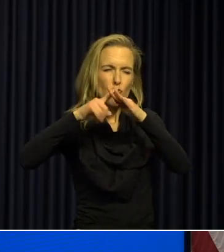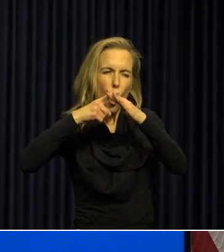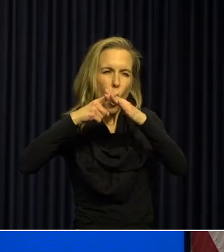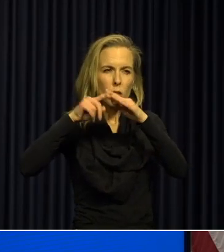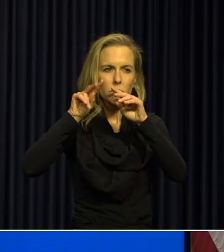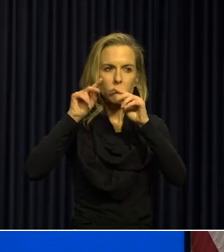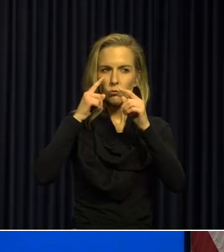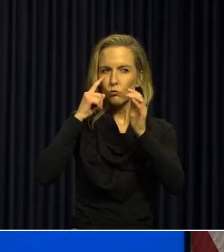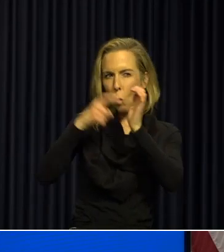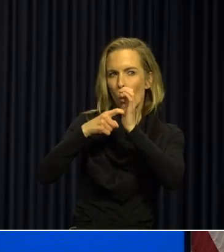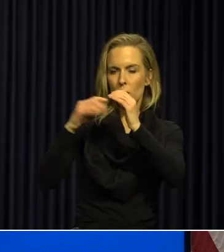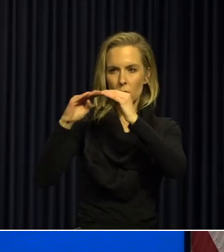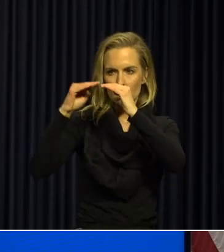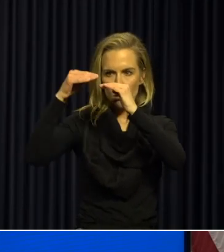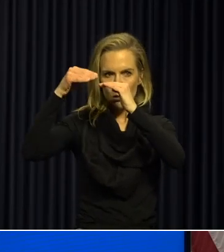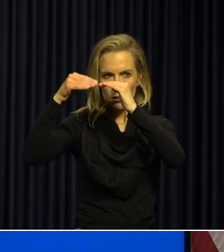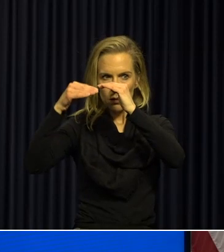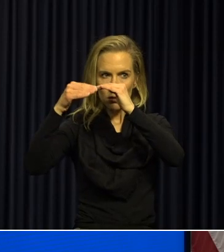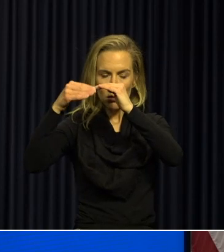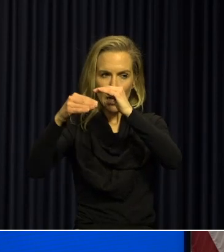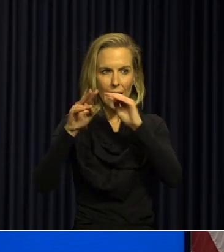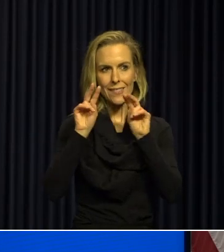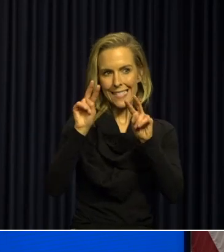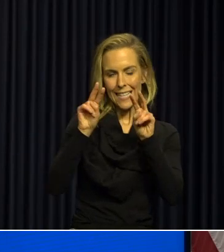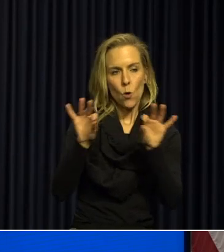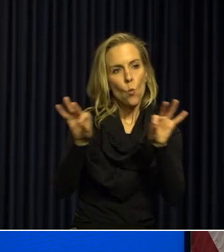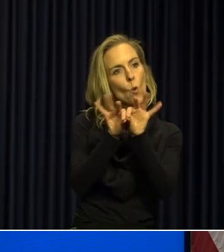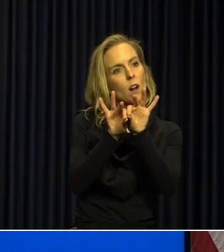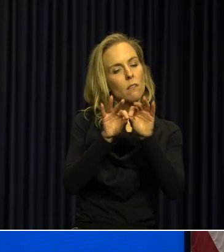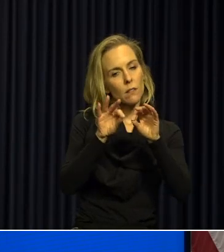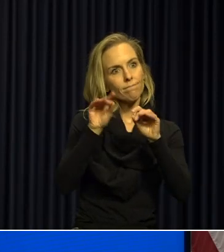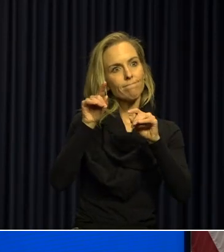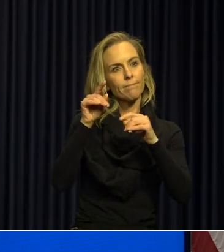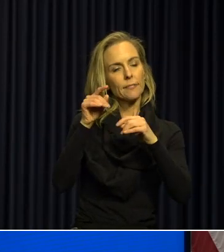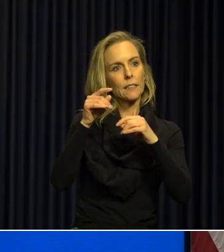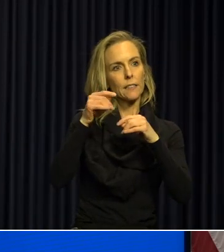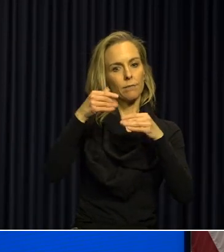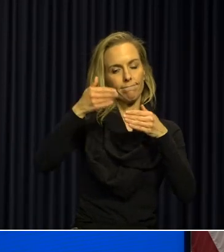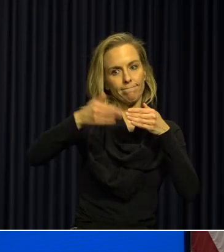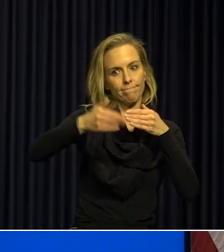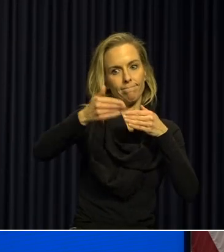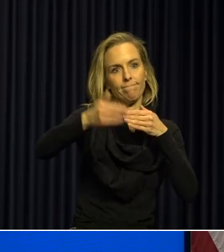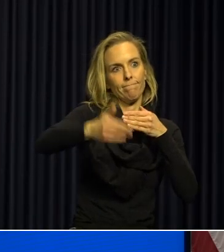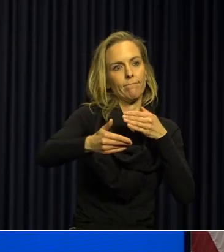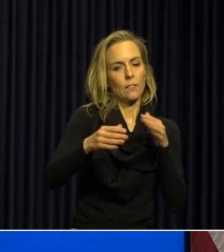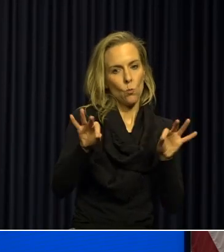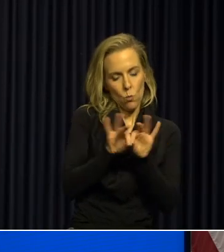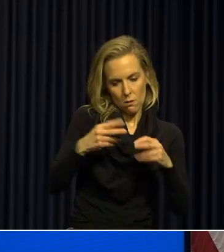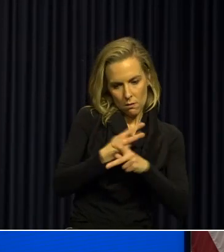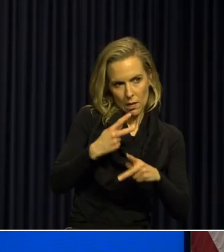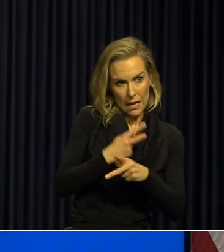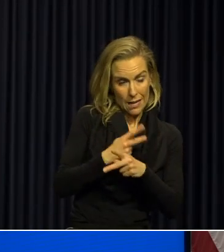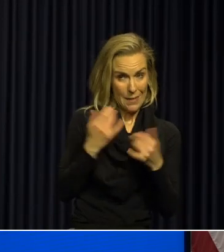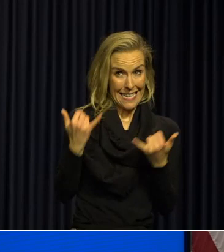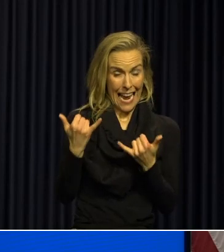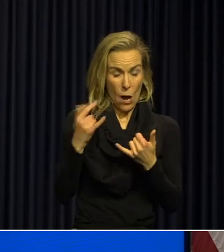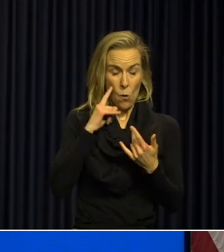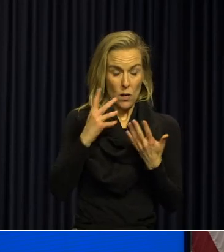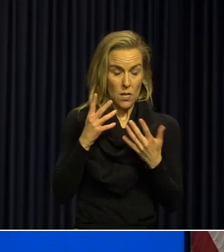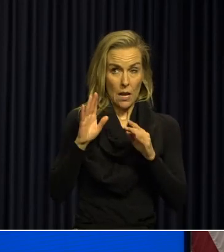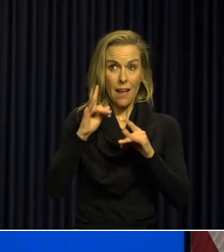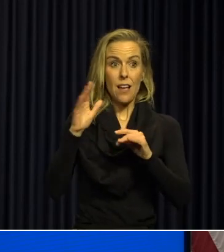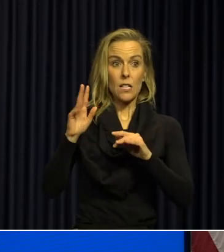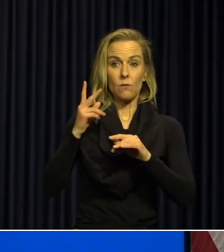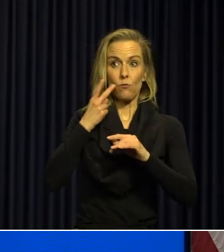got to see a couple days worth of data, 4 or 5, because right now we've had our highest level, and then today, we've